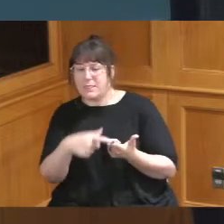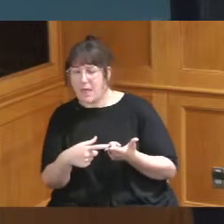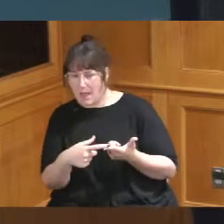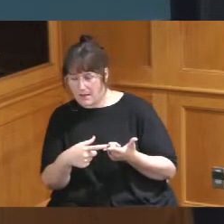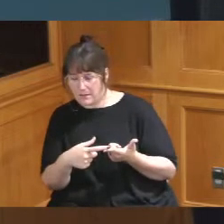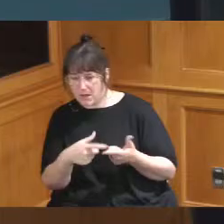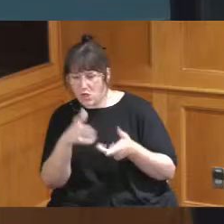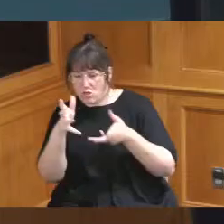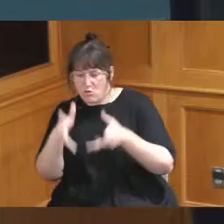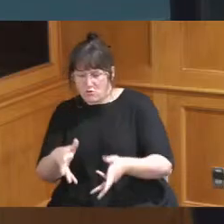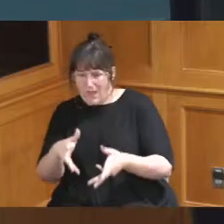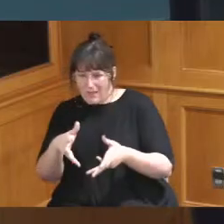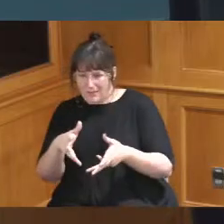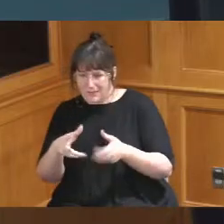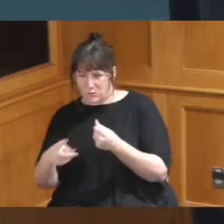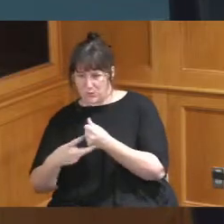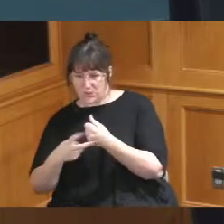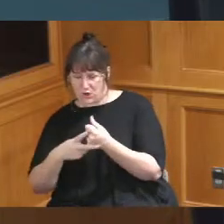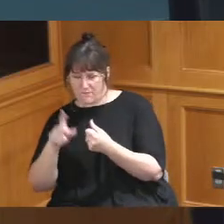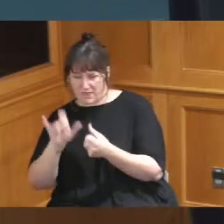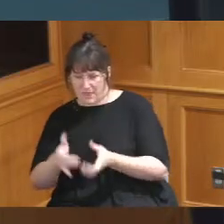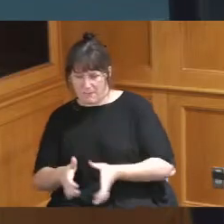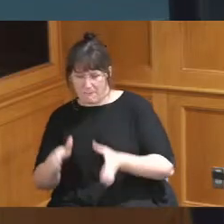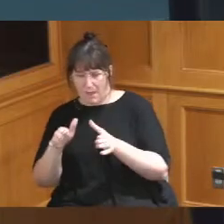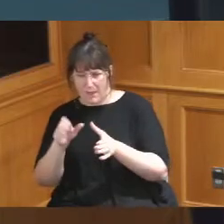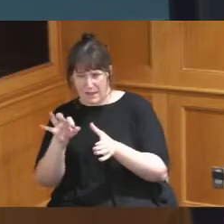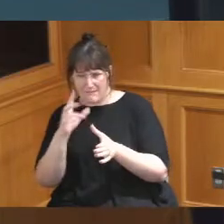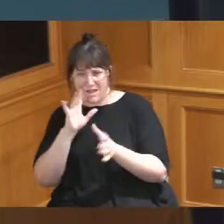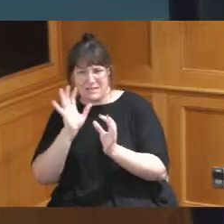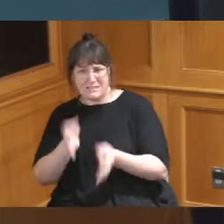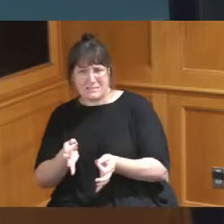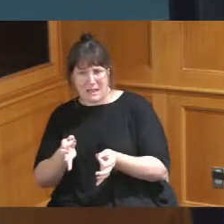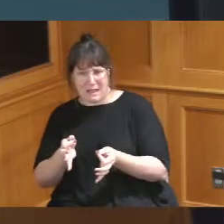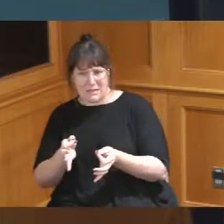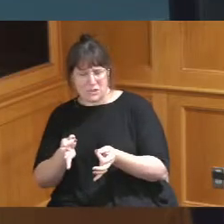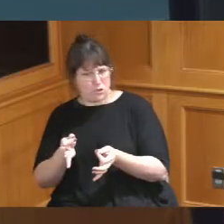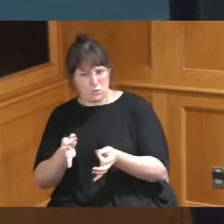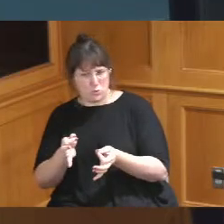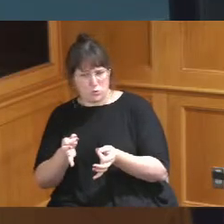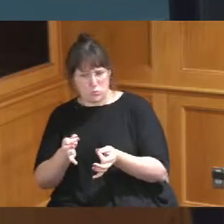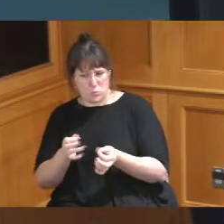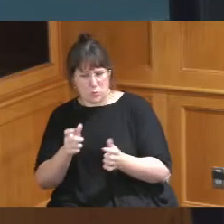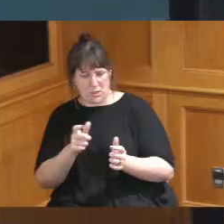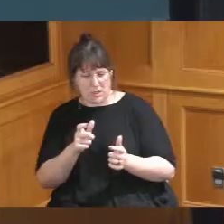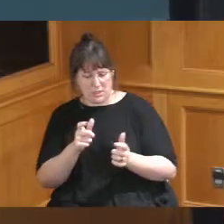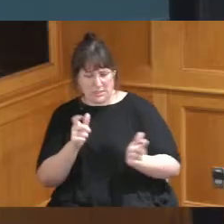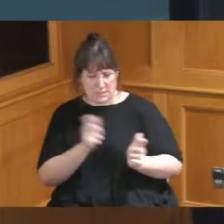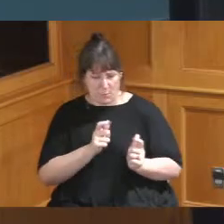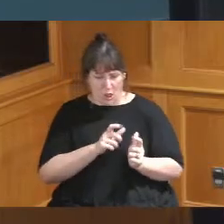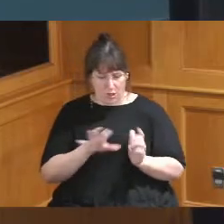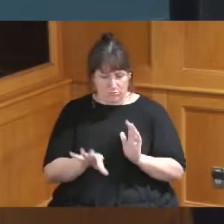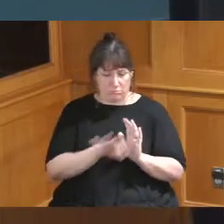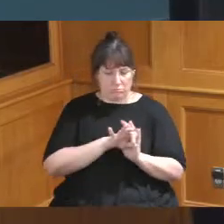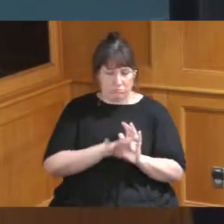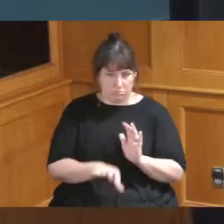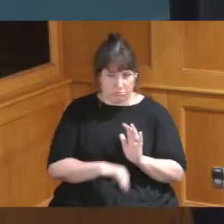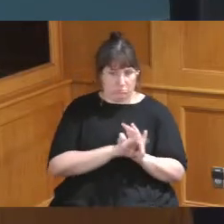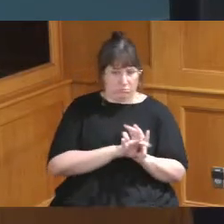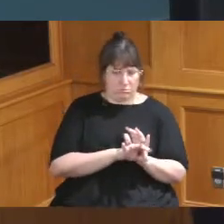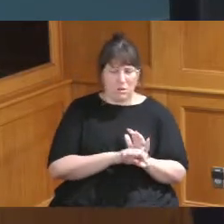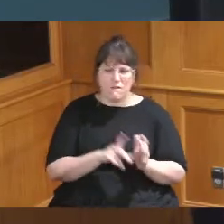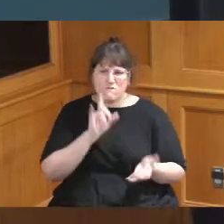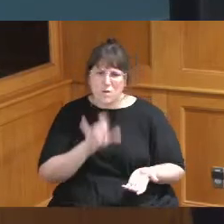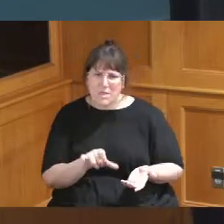the rest of it kind of reserved in that bucket if I choose to take it in smaller increments as I go? And it does raise the